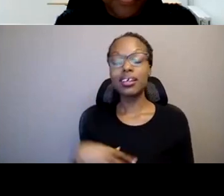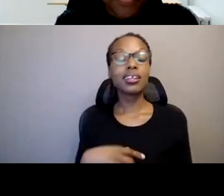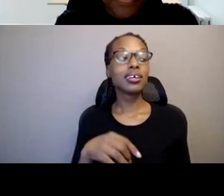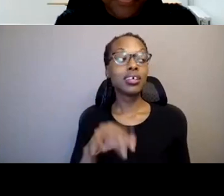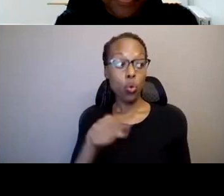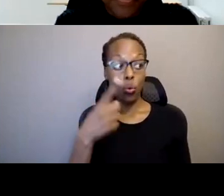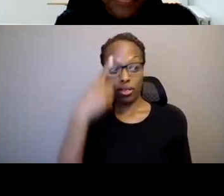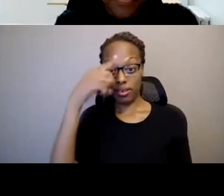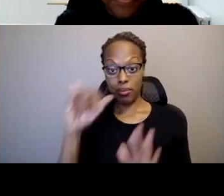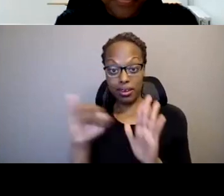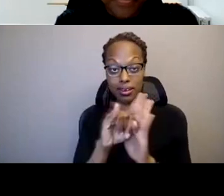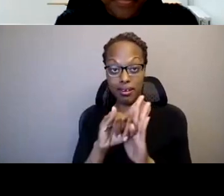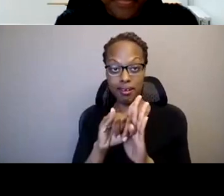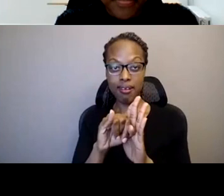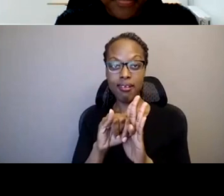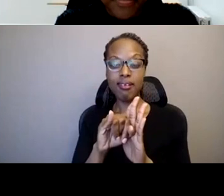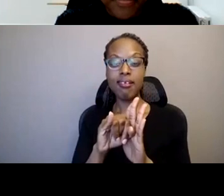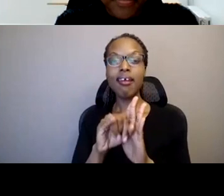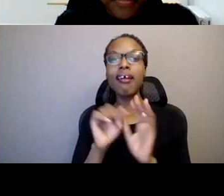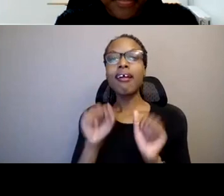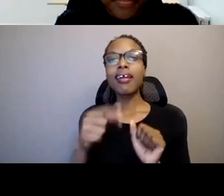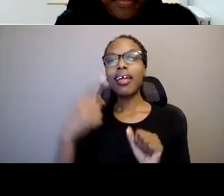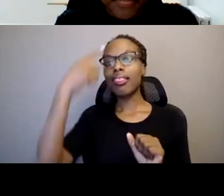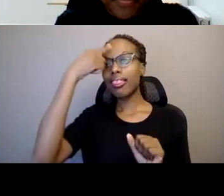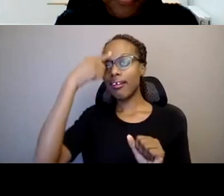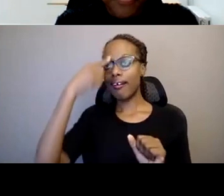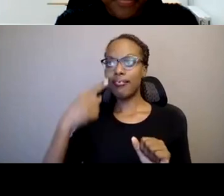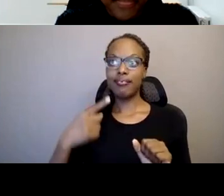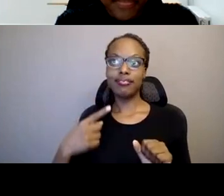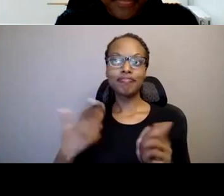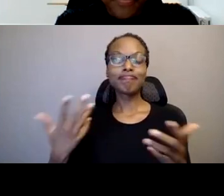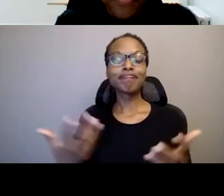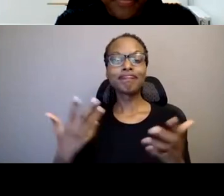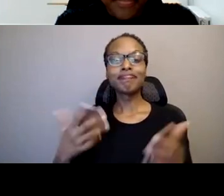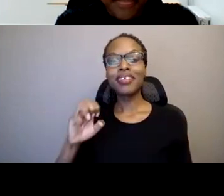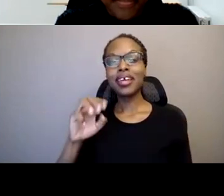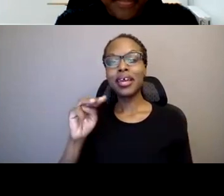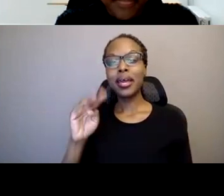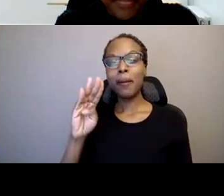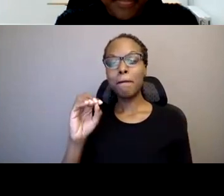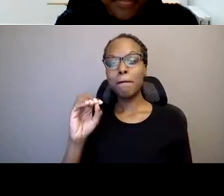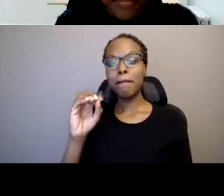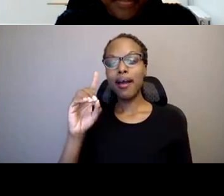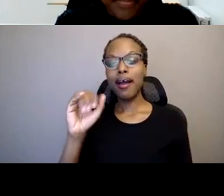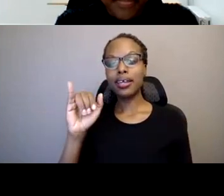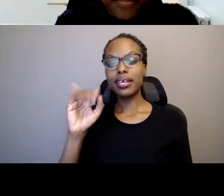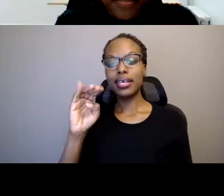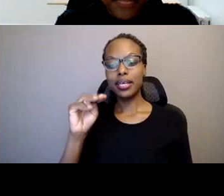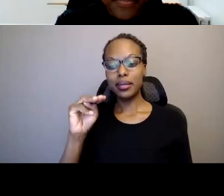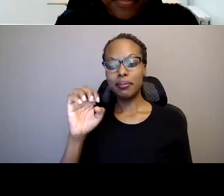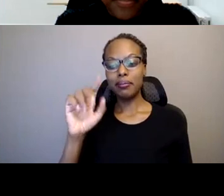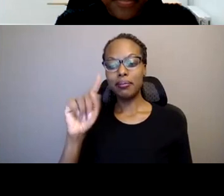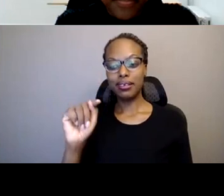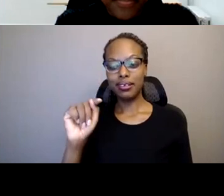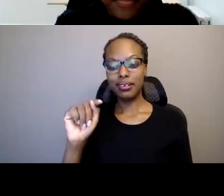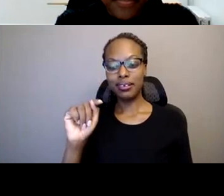like embodiment, right? And Andy brought up this concept of embodiment, right? Like embodiment is about, the ways that we have been, how we're